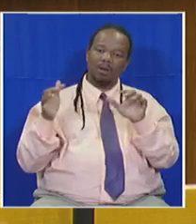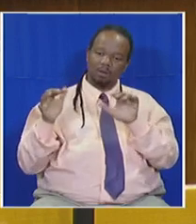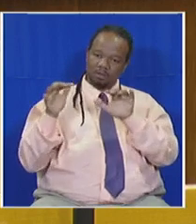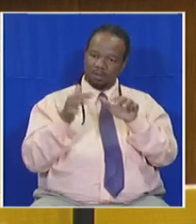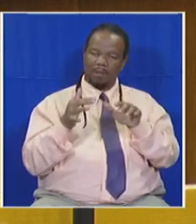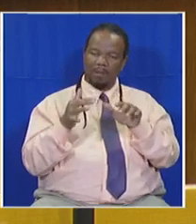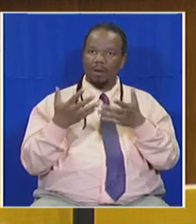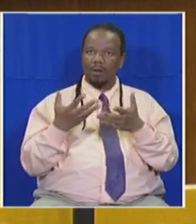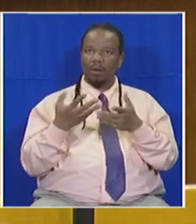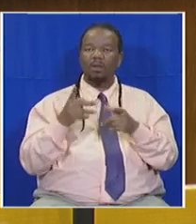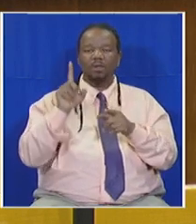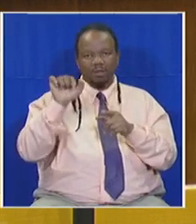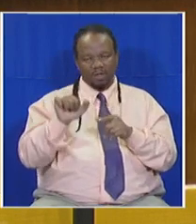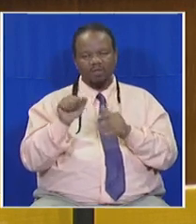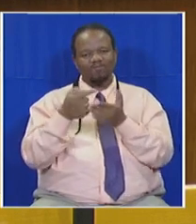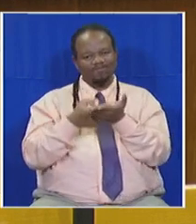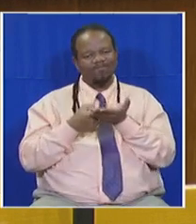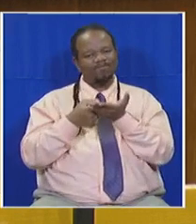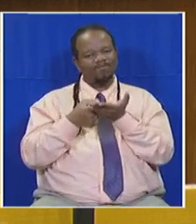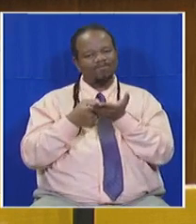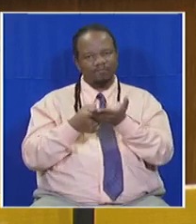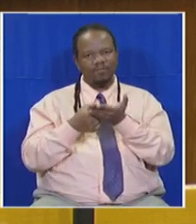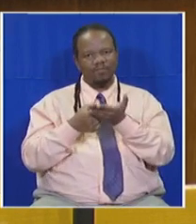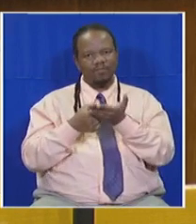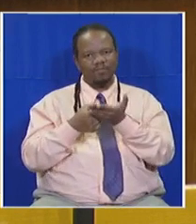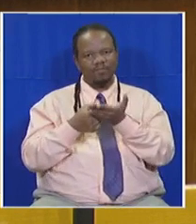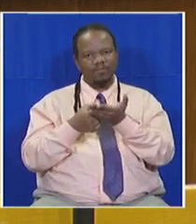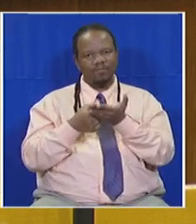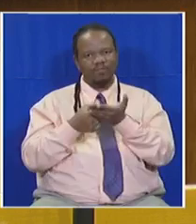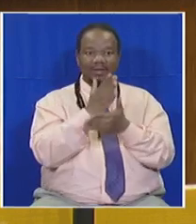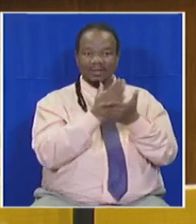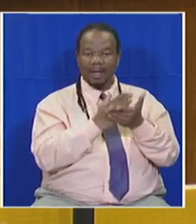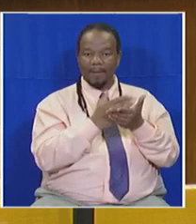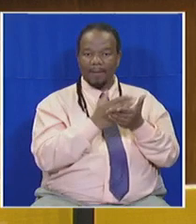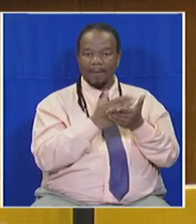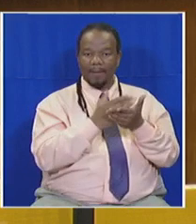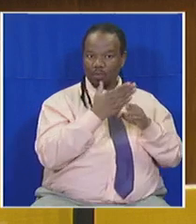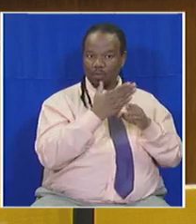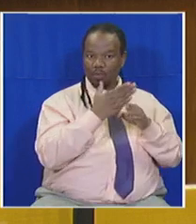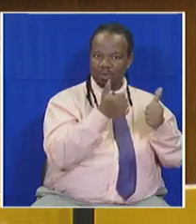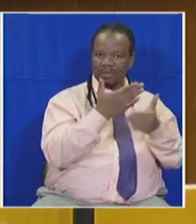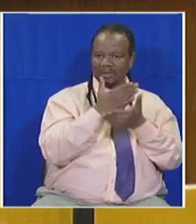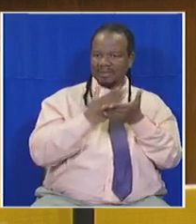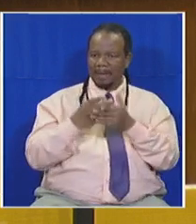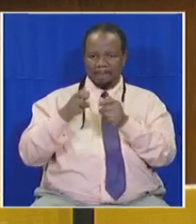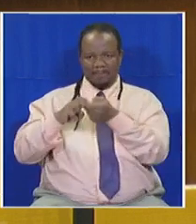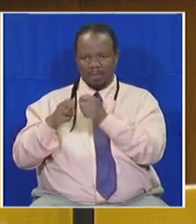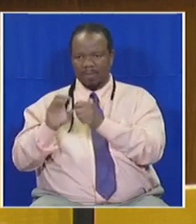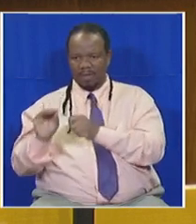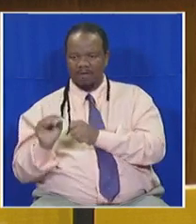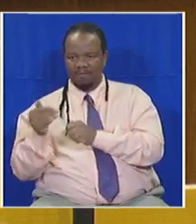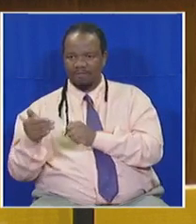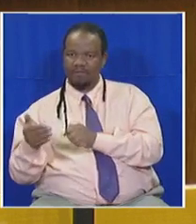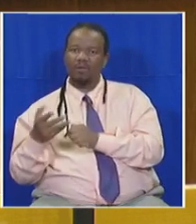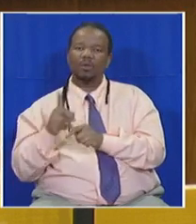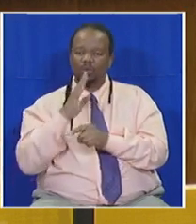sure that this issue is clarified. Because in other municipalities, it's working, but in other municipalities, we are still picking up problems. And definitely,